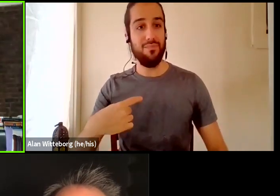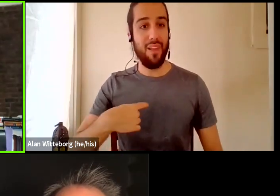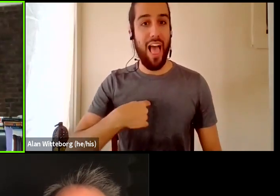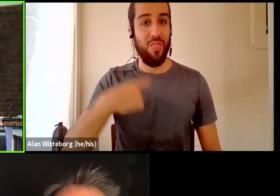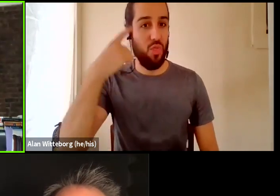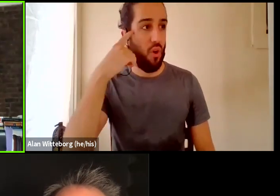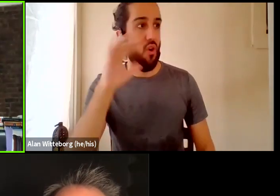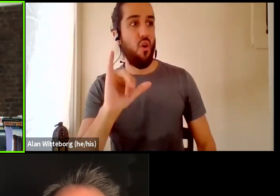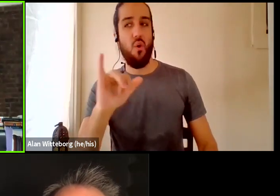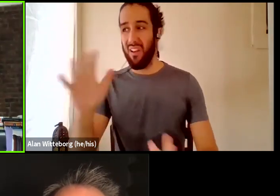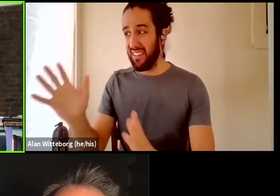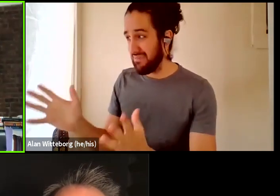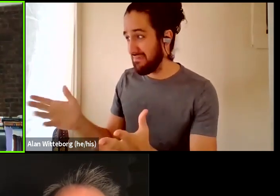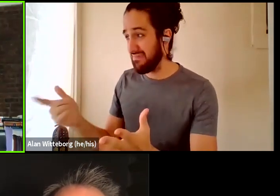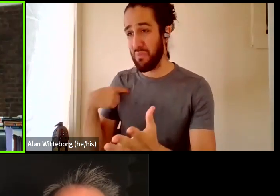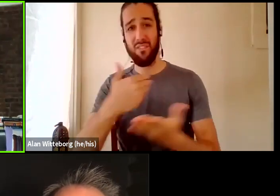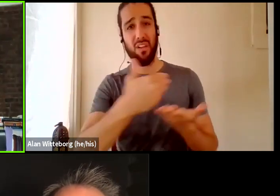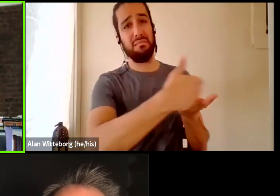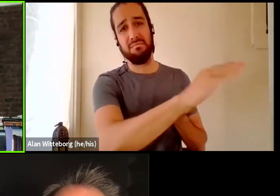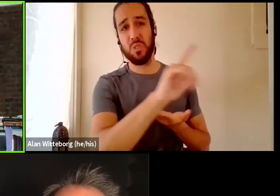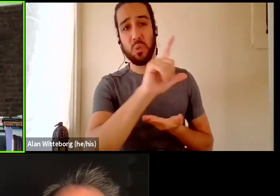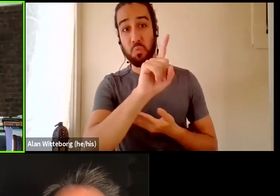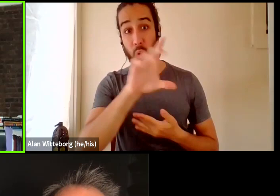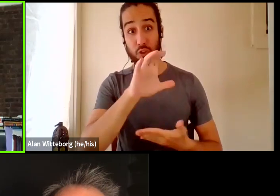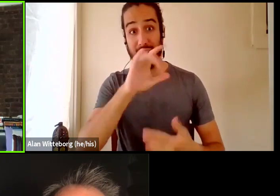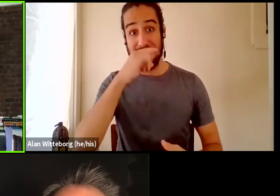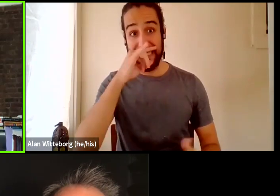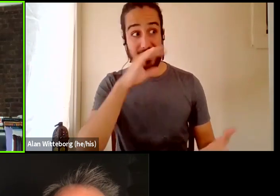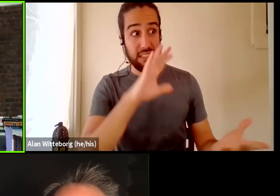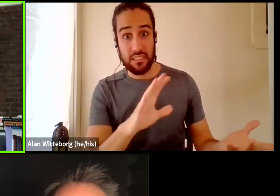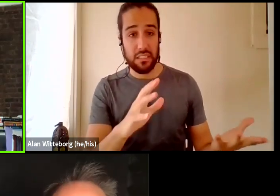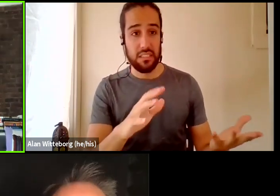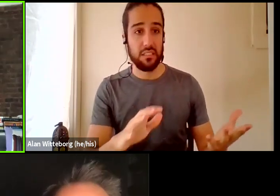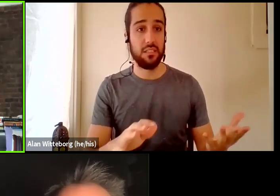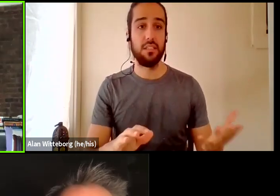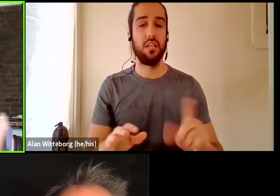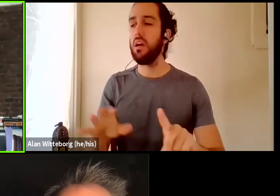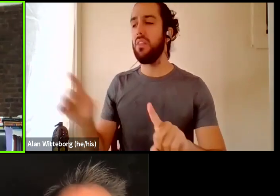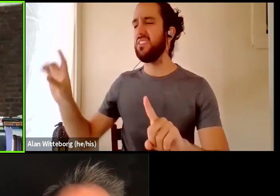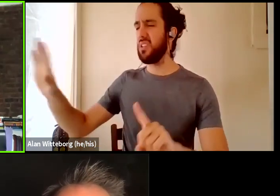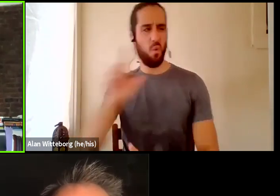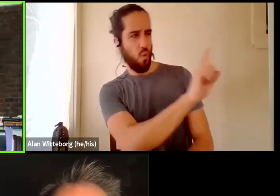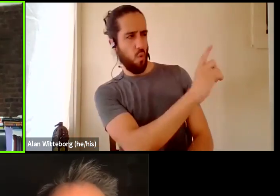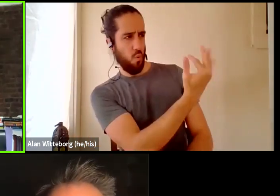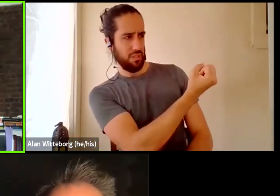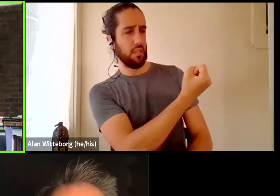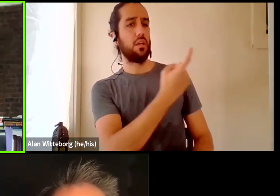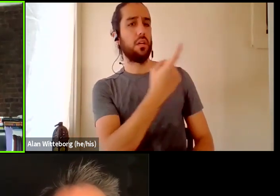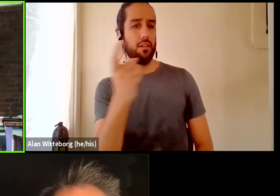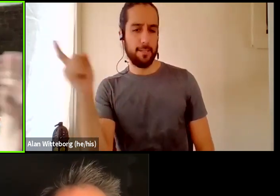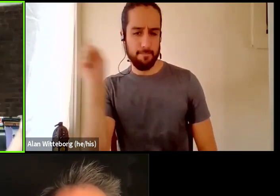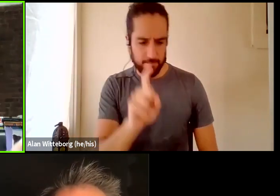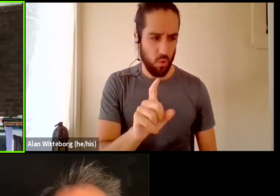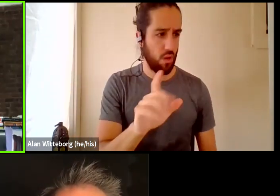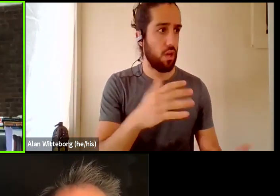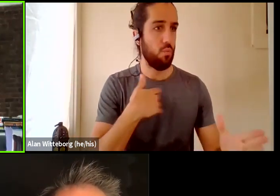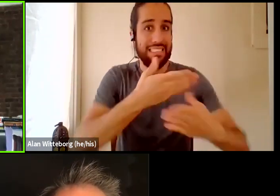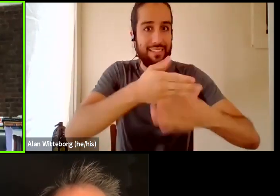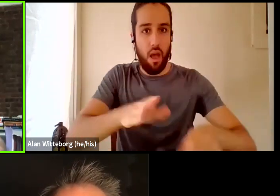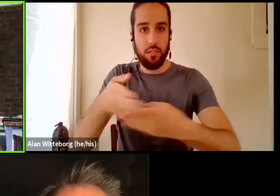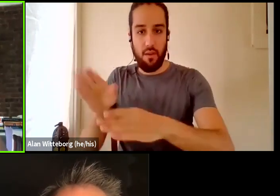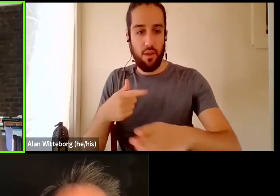100 kids. And he's like, no, hold on, give me a second. And he's like, okay, this is what we're gonna do. We're gonna divide up the room. And he started just saying like, you take half of